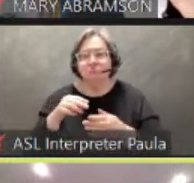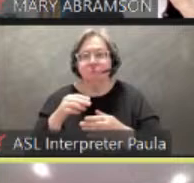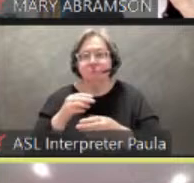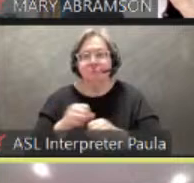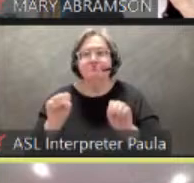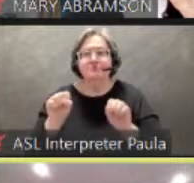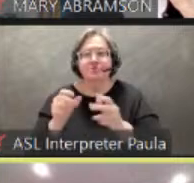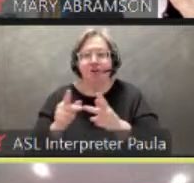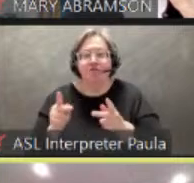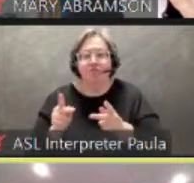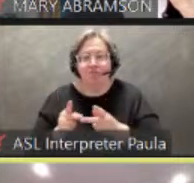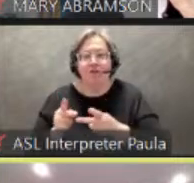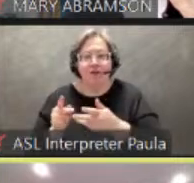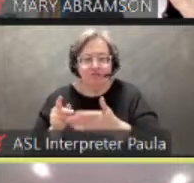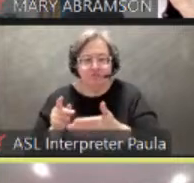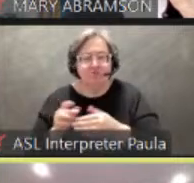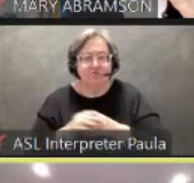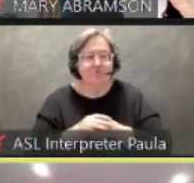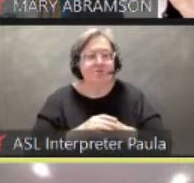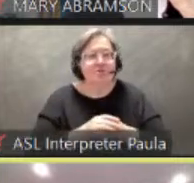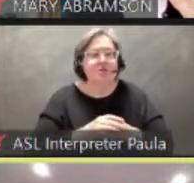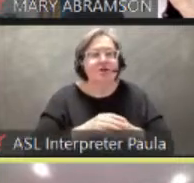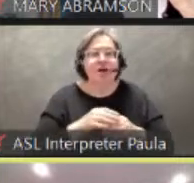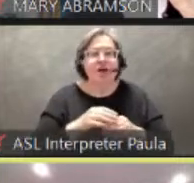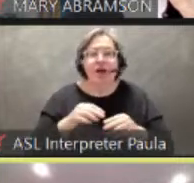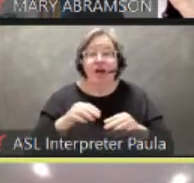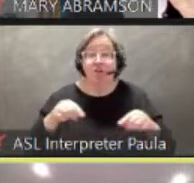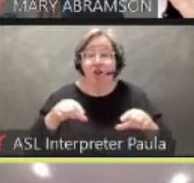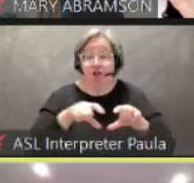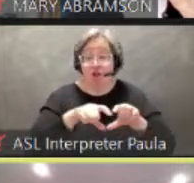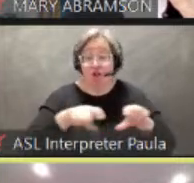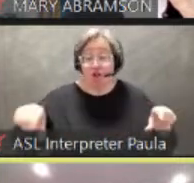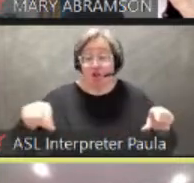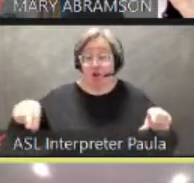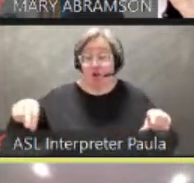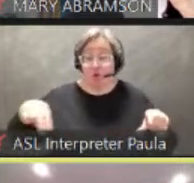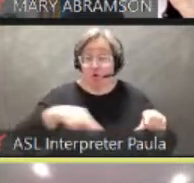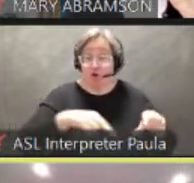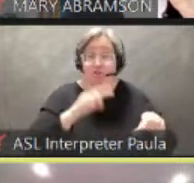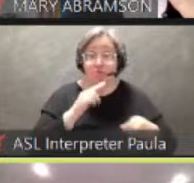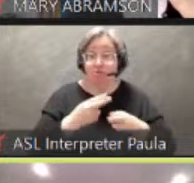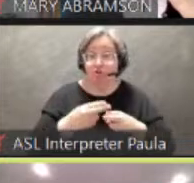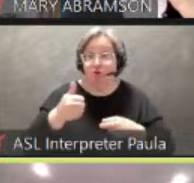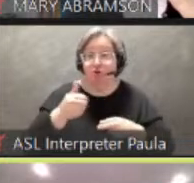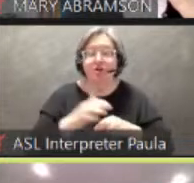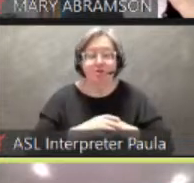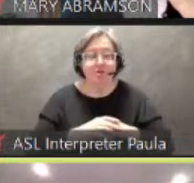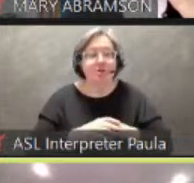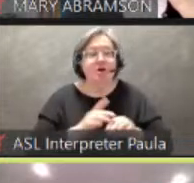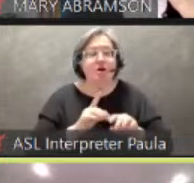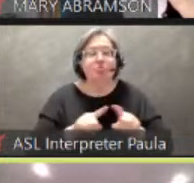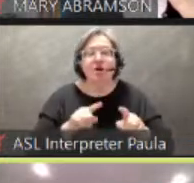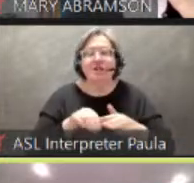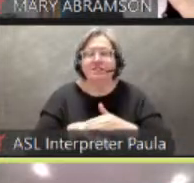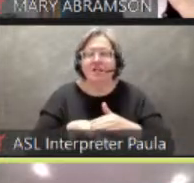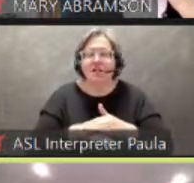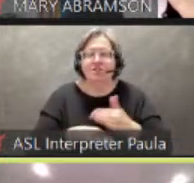And the crossings themselves will get shorter because we're putting in some bump outs. So in terms of